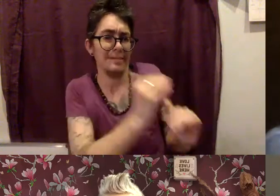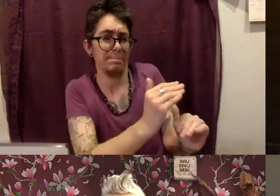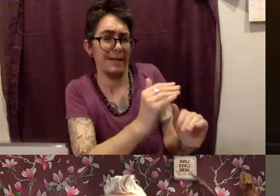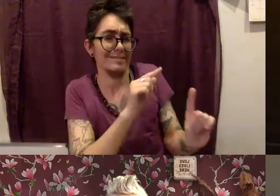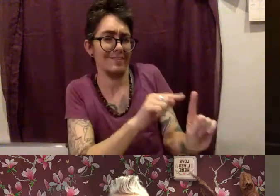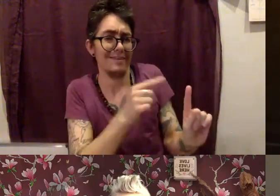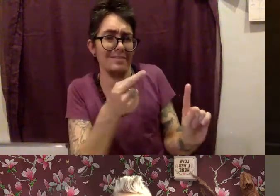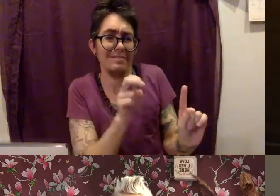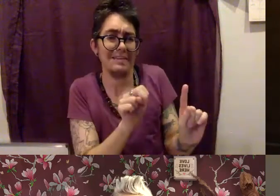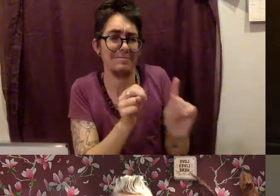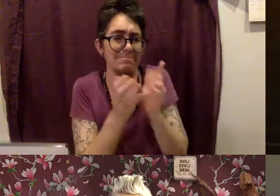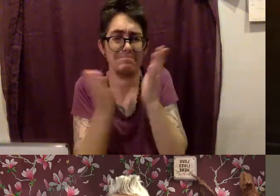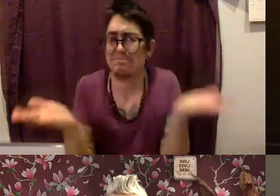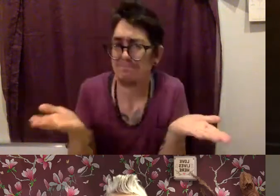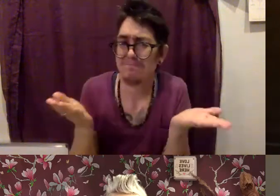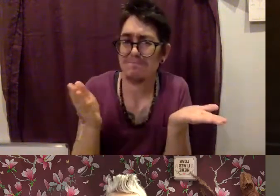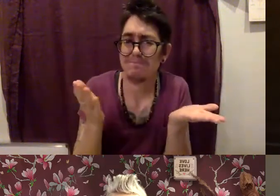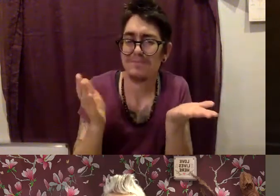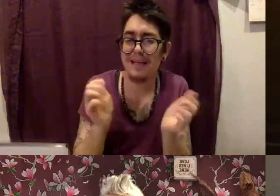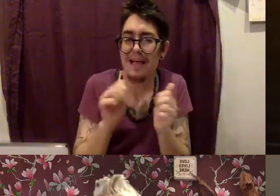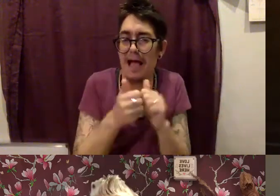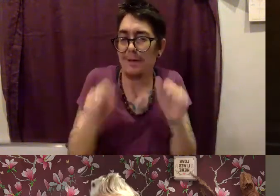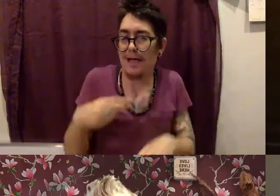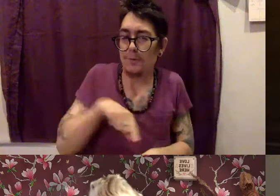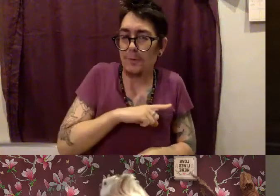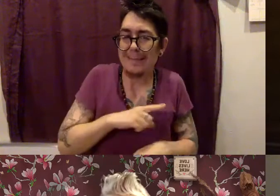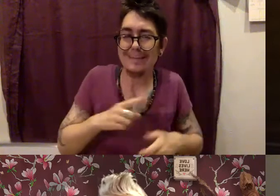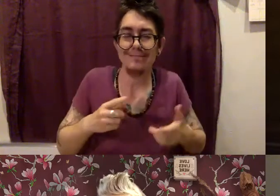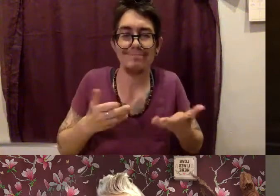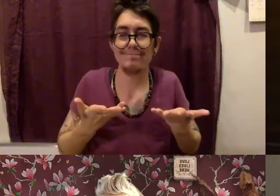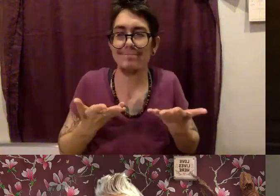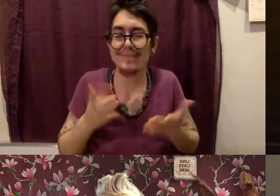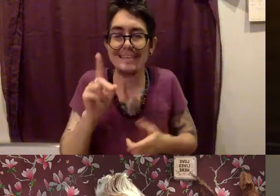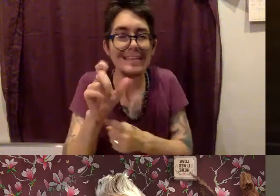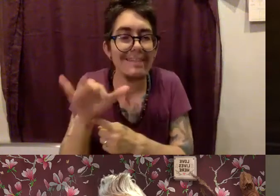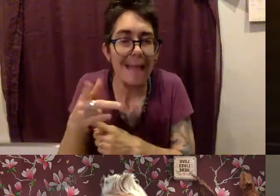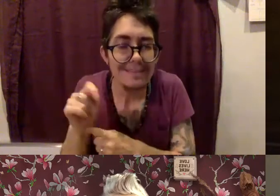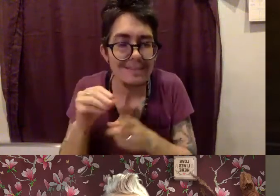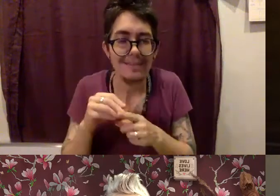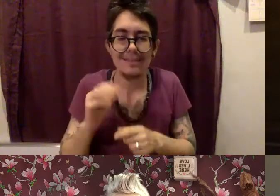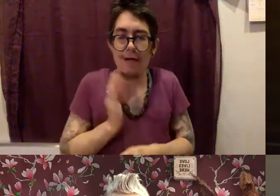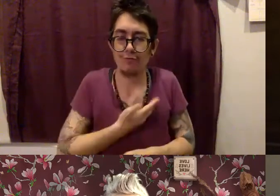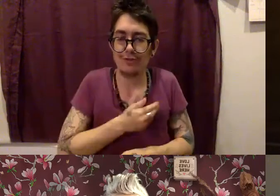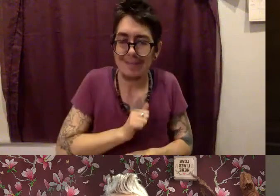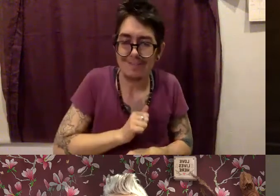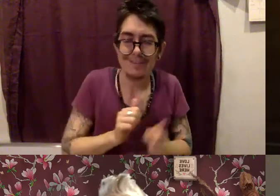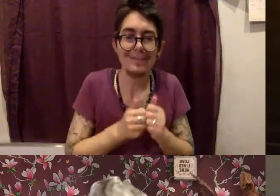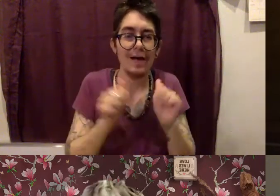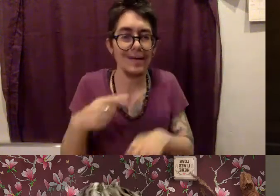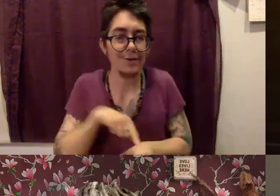in the trash. We're so limited with the two options. How could we possibly even,